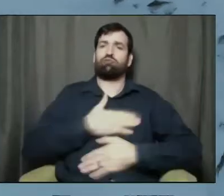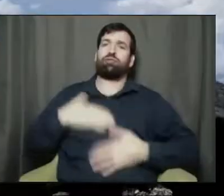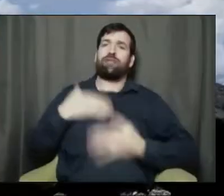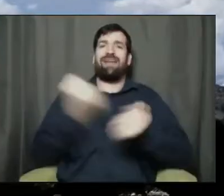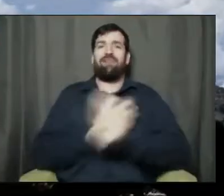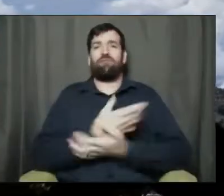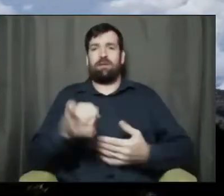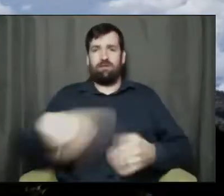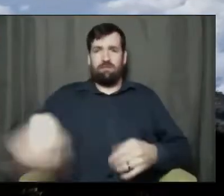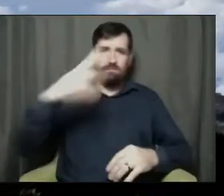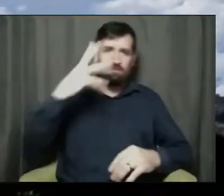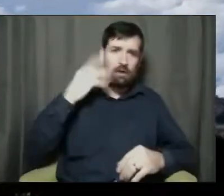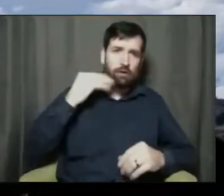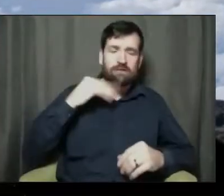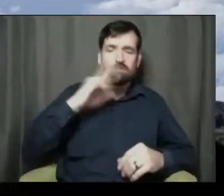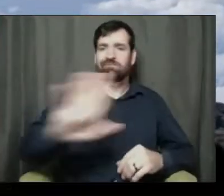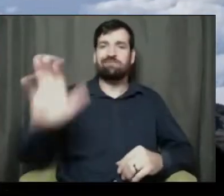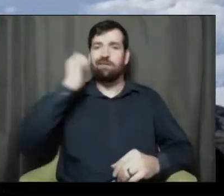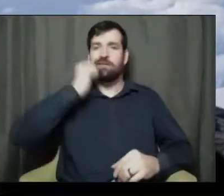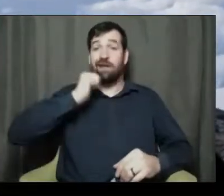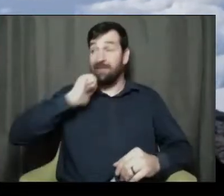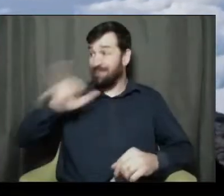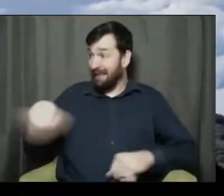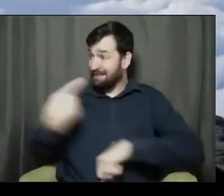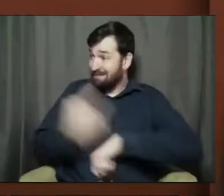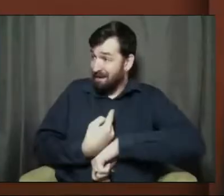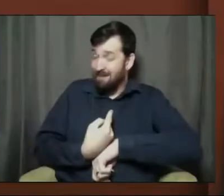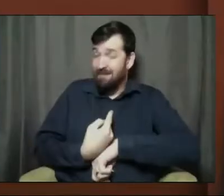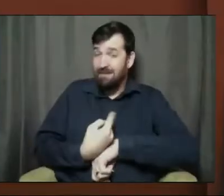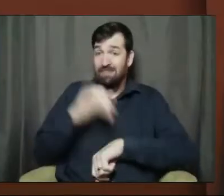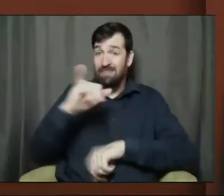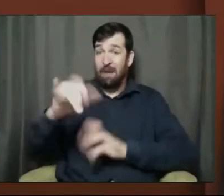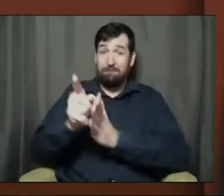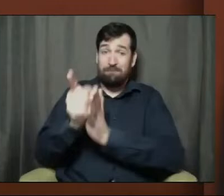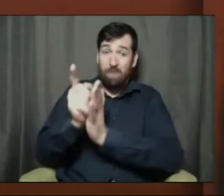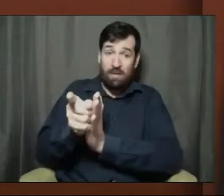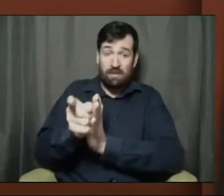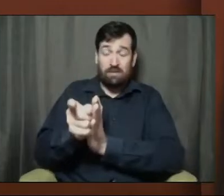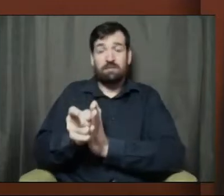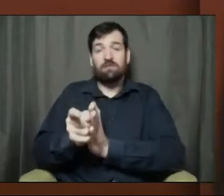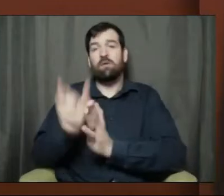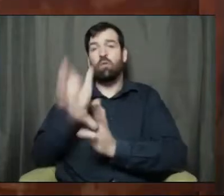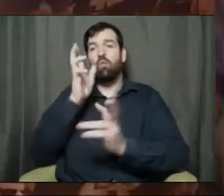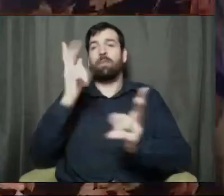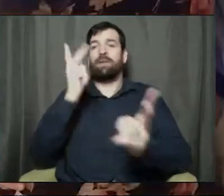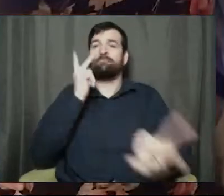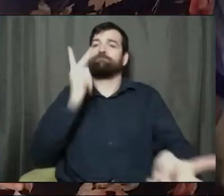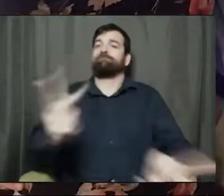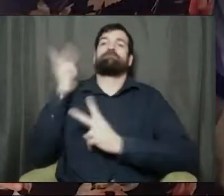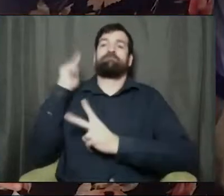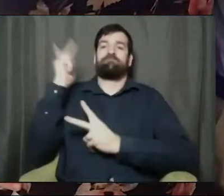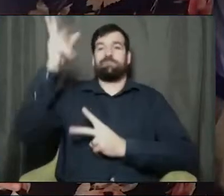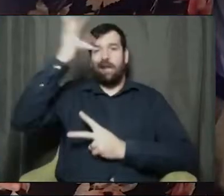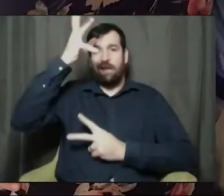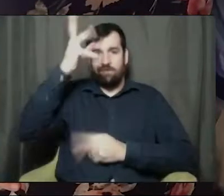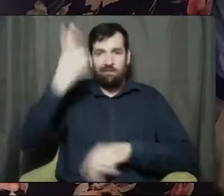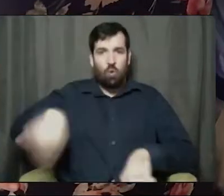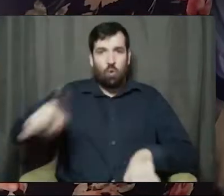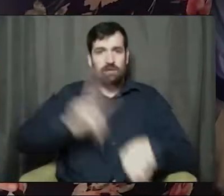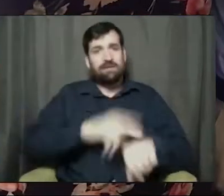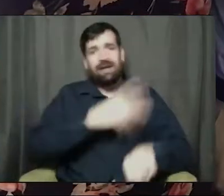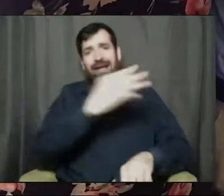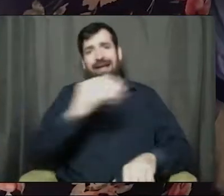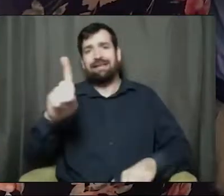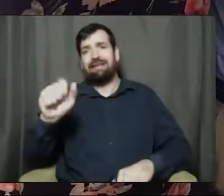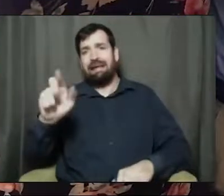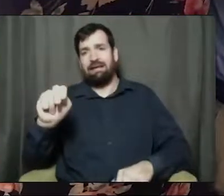daily lives. And on that day, in that big moment, she'll be thinking of her dad, of course, and Dan, and so many